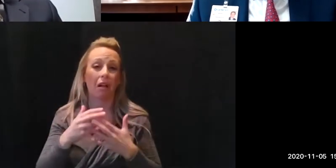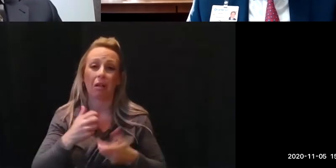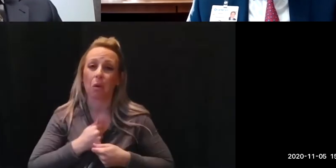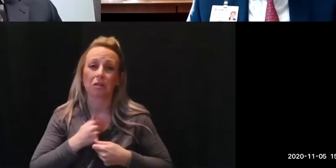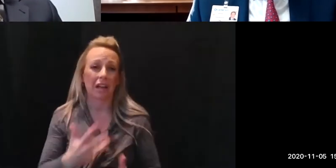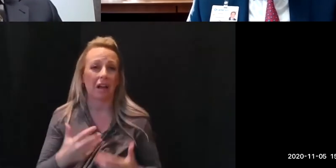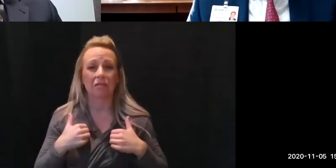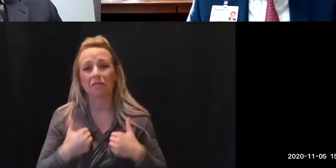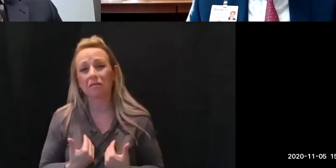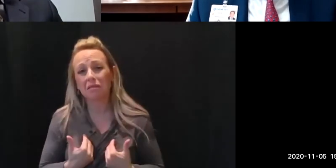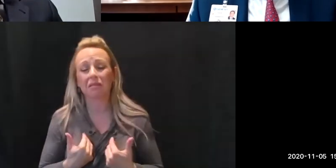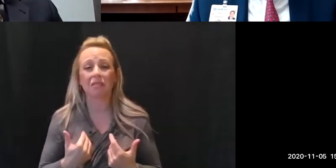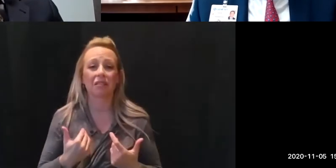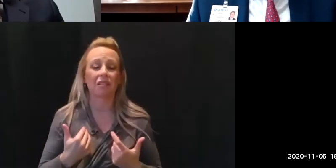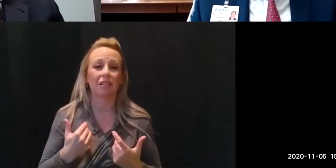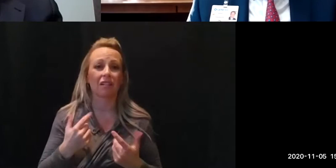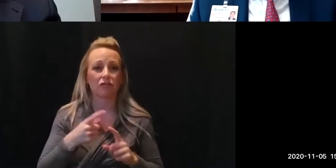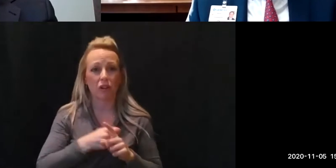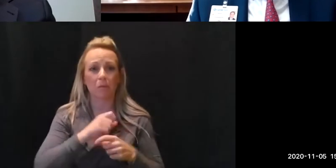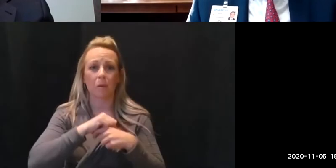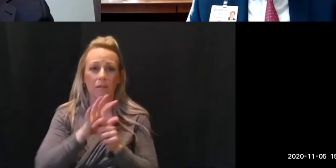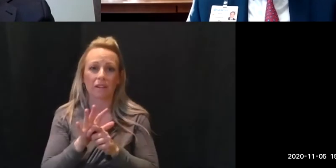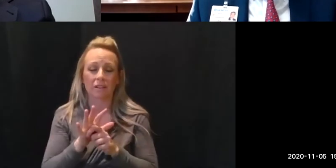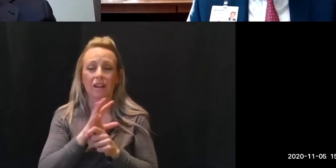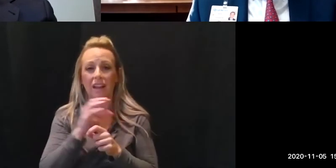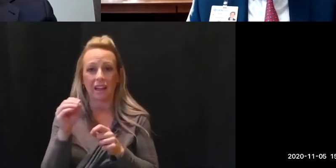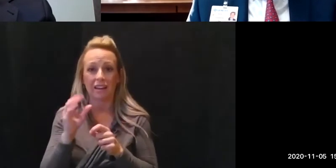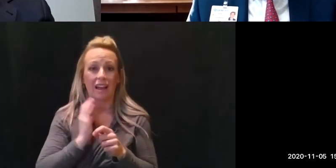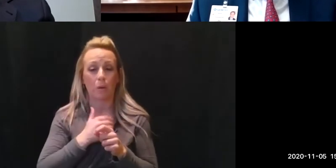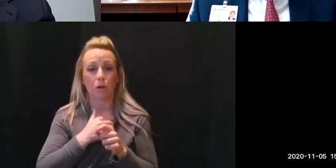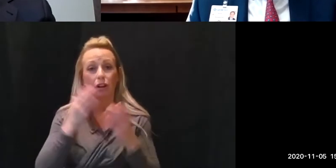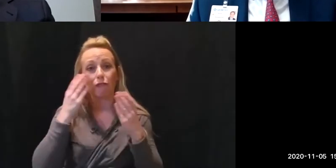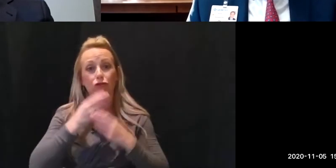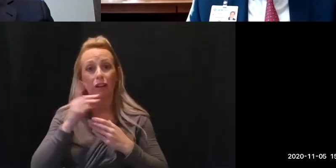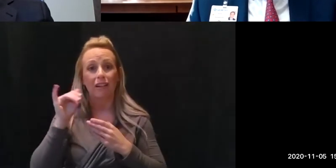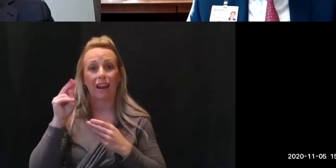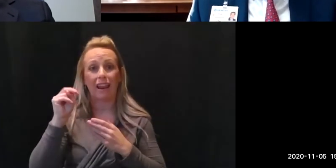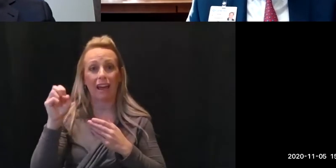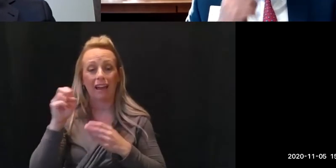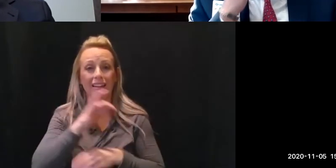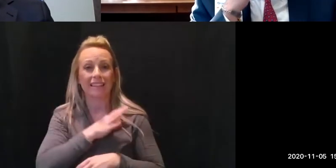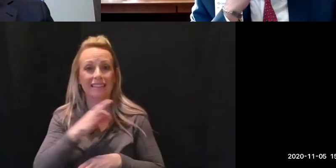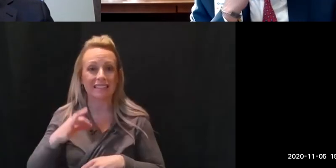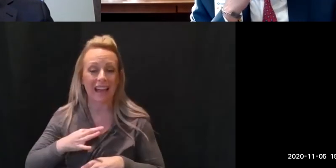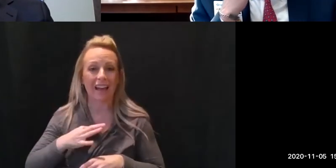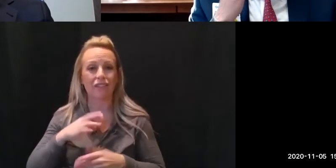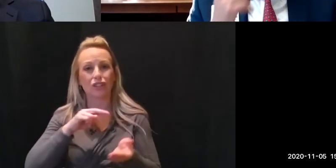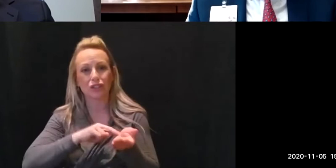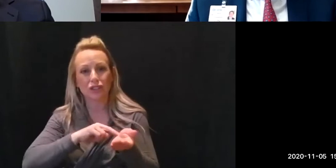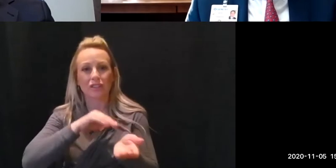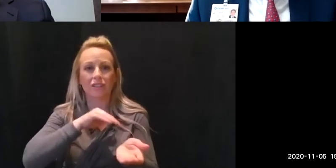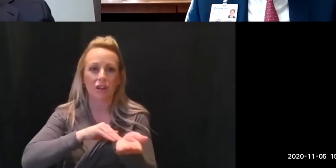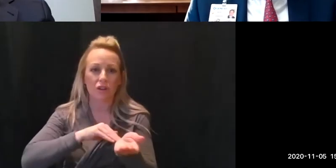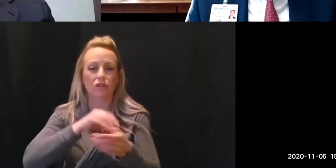implications of the virus. In addition to that, our frontline staff caring for COVID patients and our general